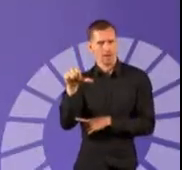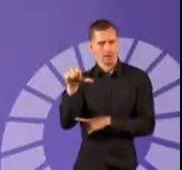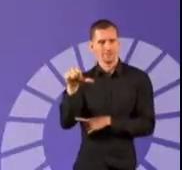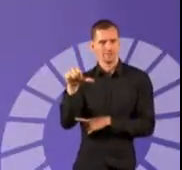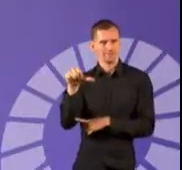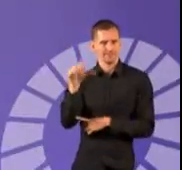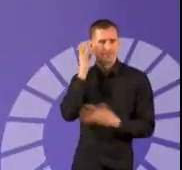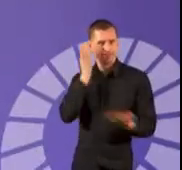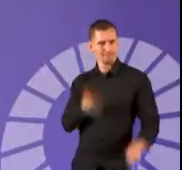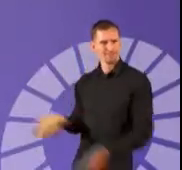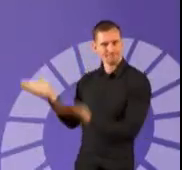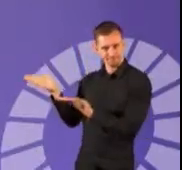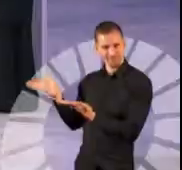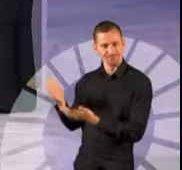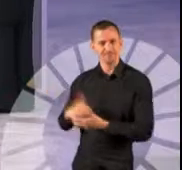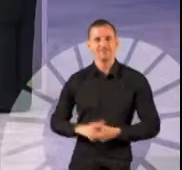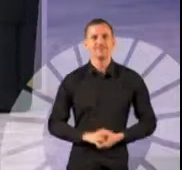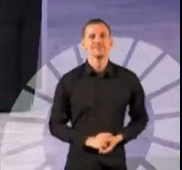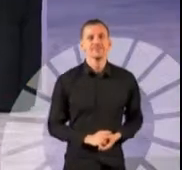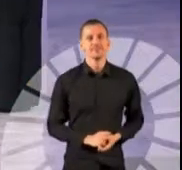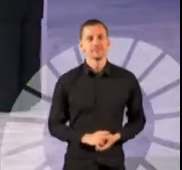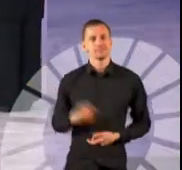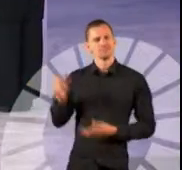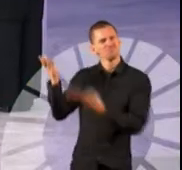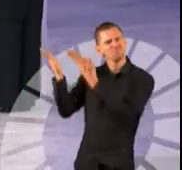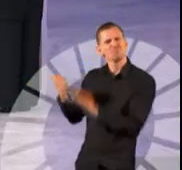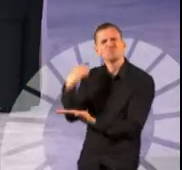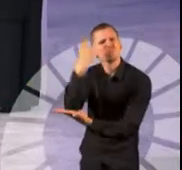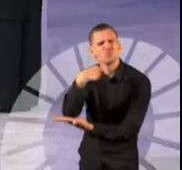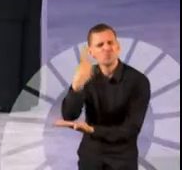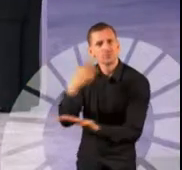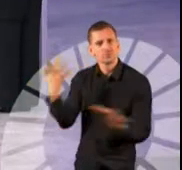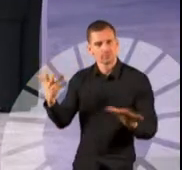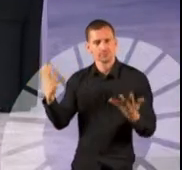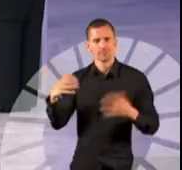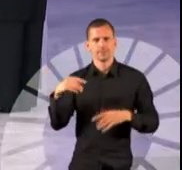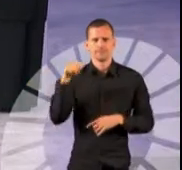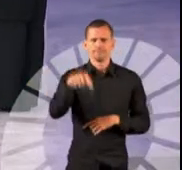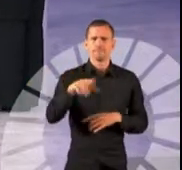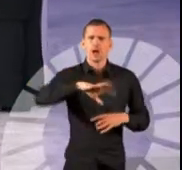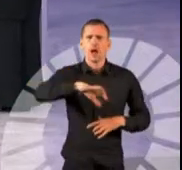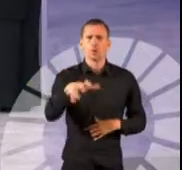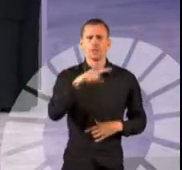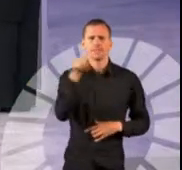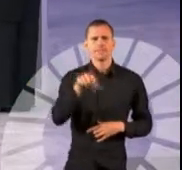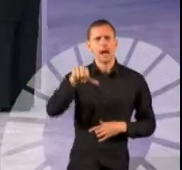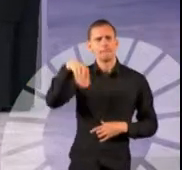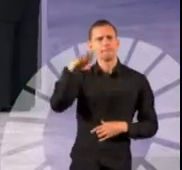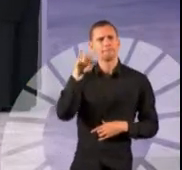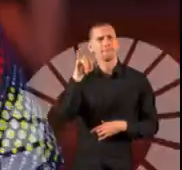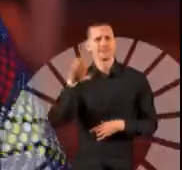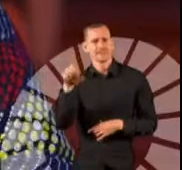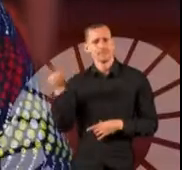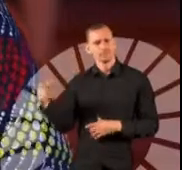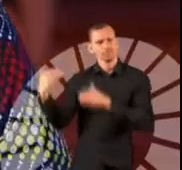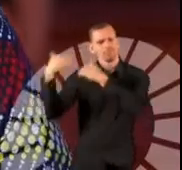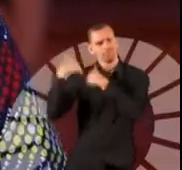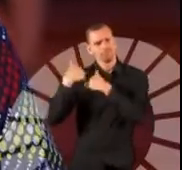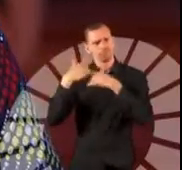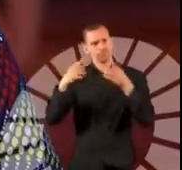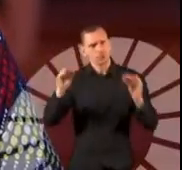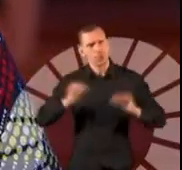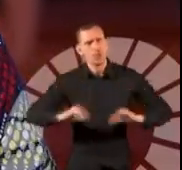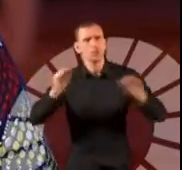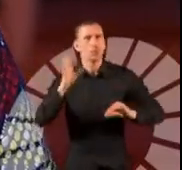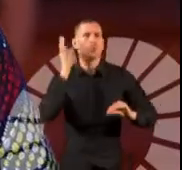program. This is a UN initiative for girls' education in Zambia. You have the floor. What we have found is that COVID-19 has been the biggest